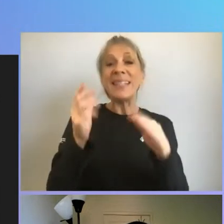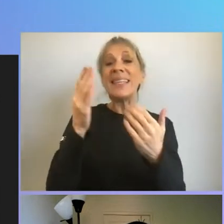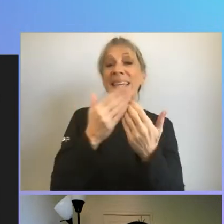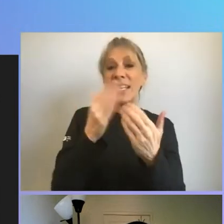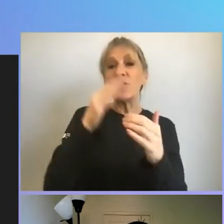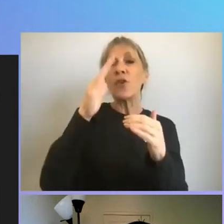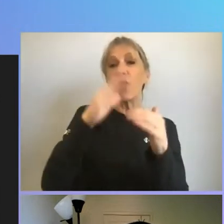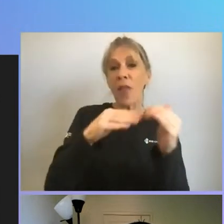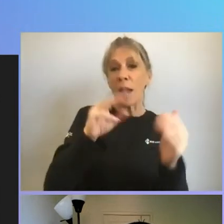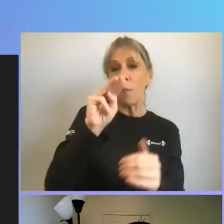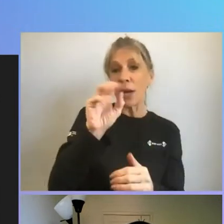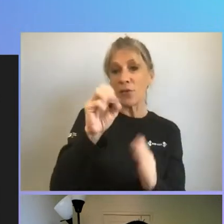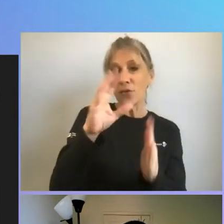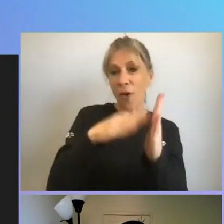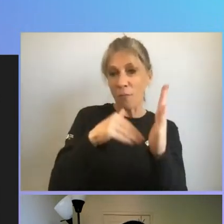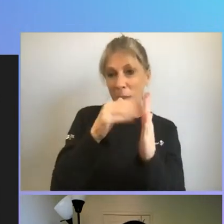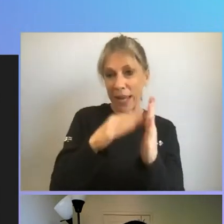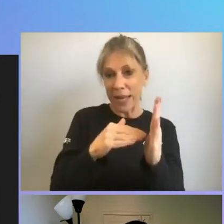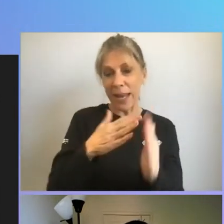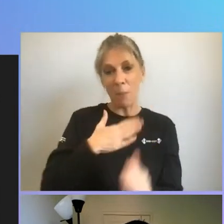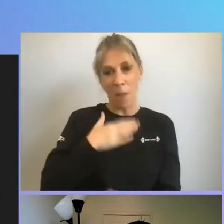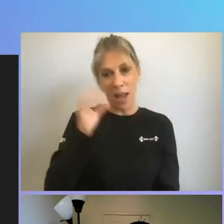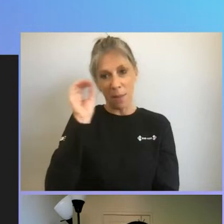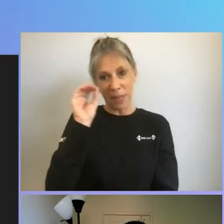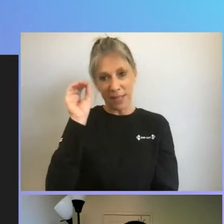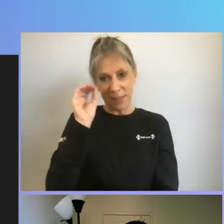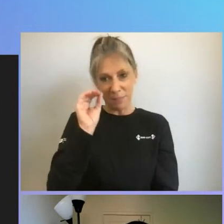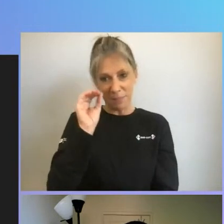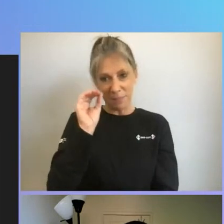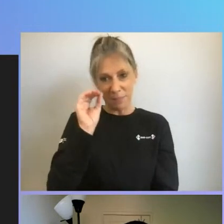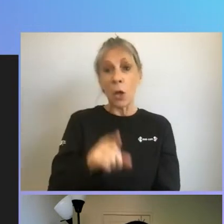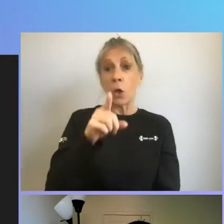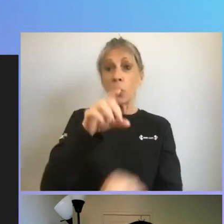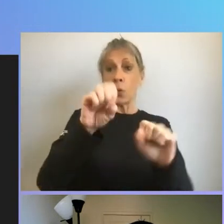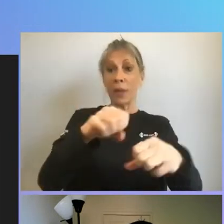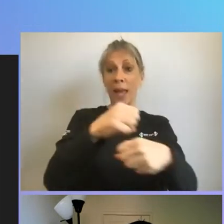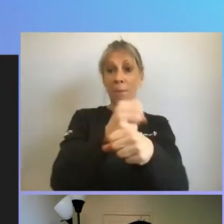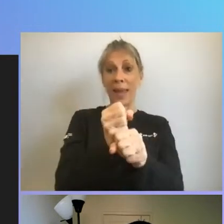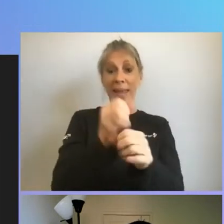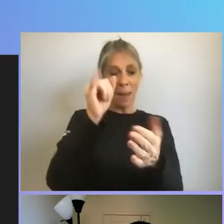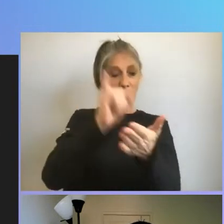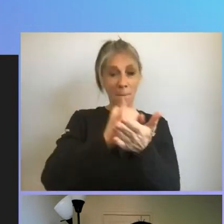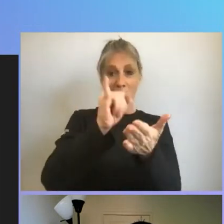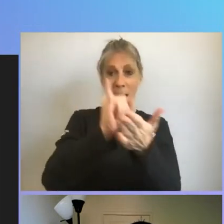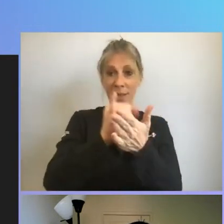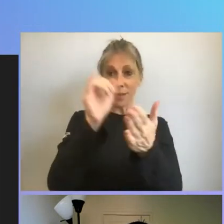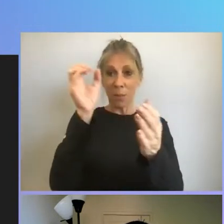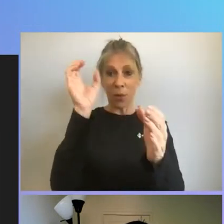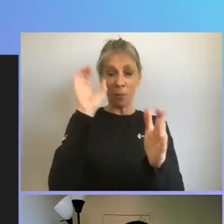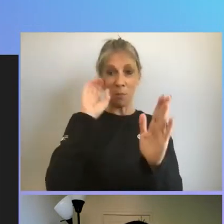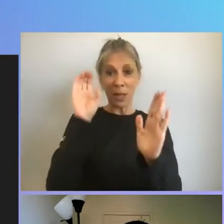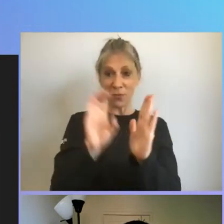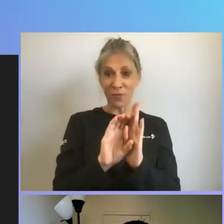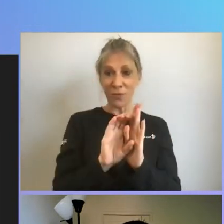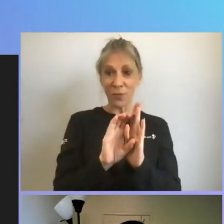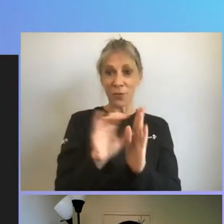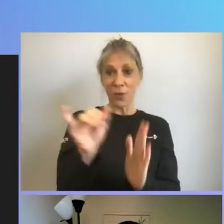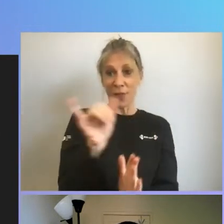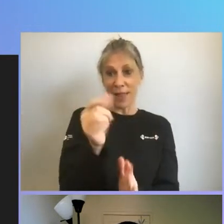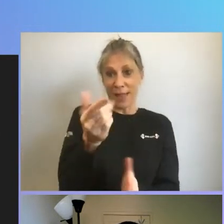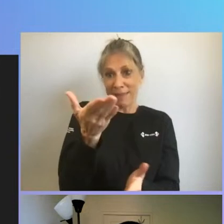in my opinion. You can create even impossible images, such as